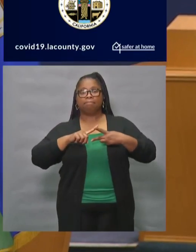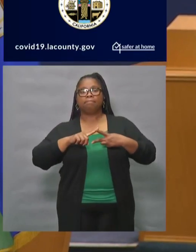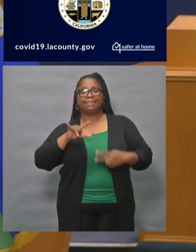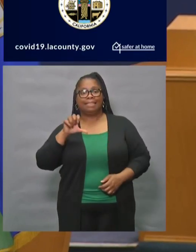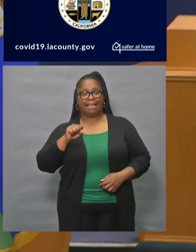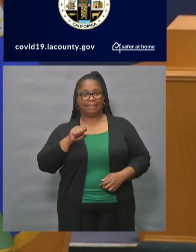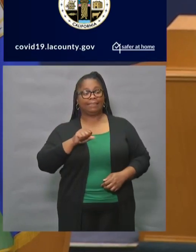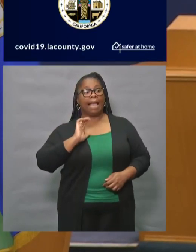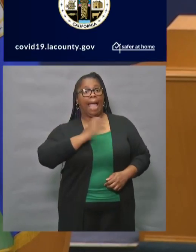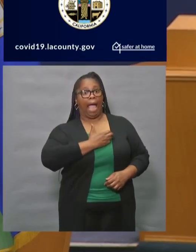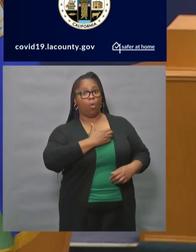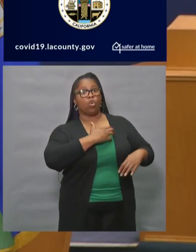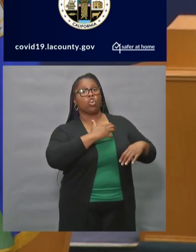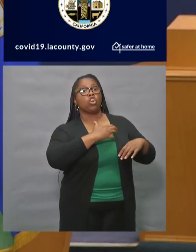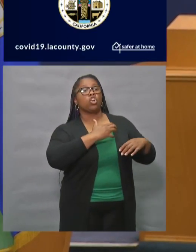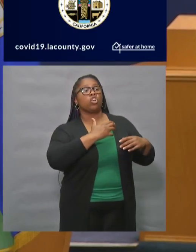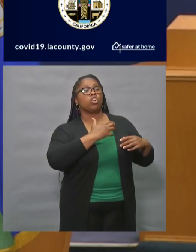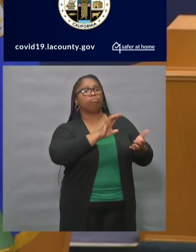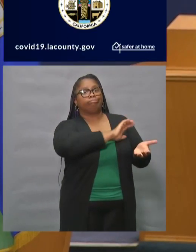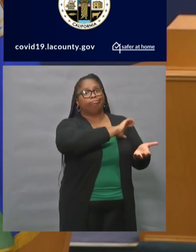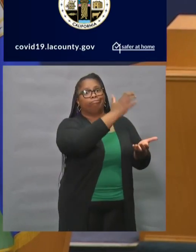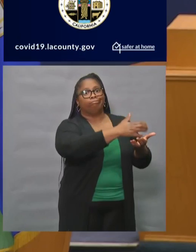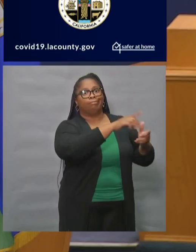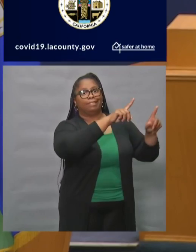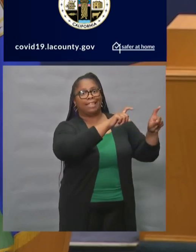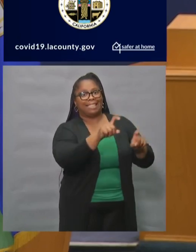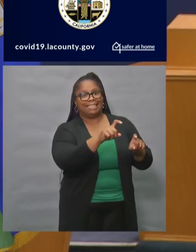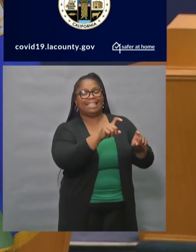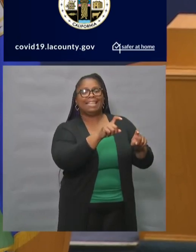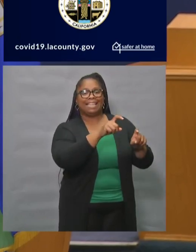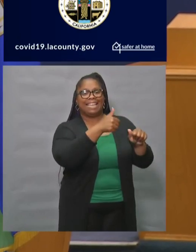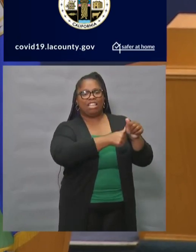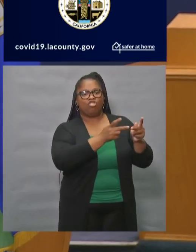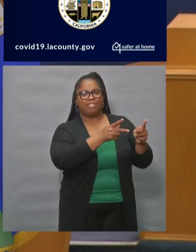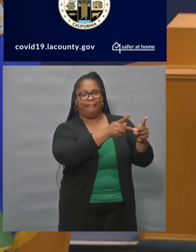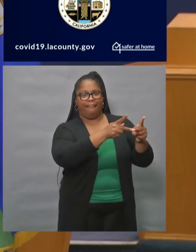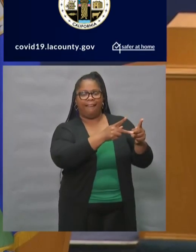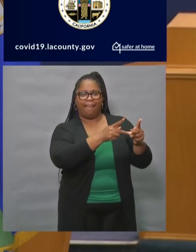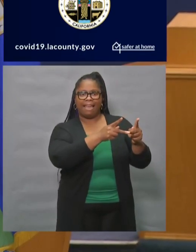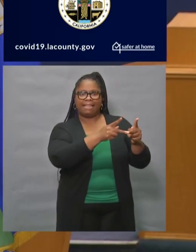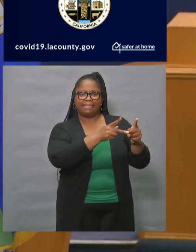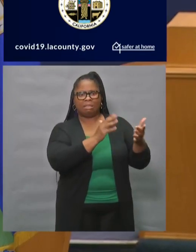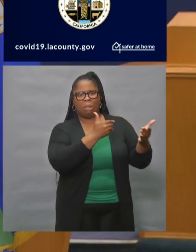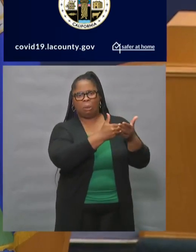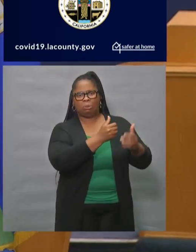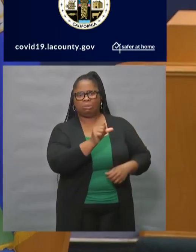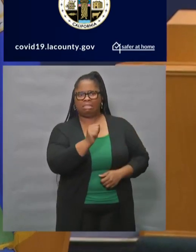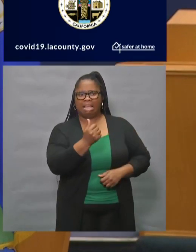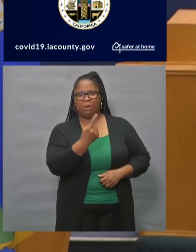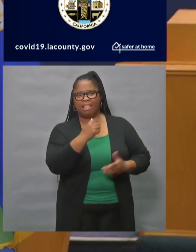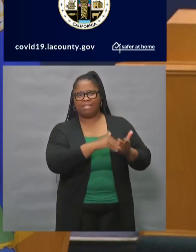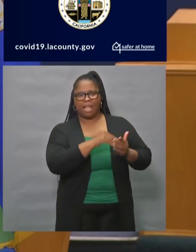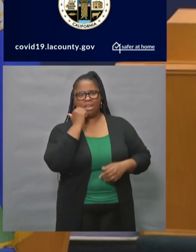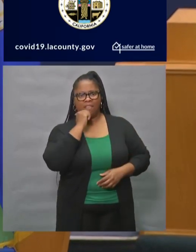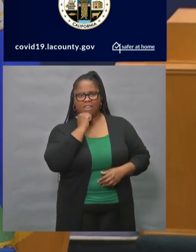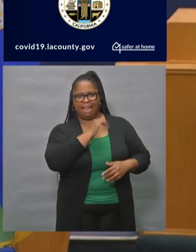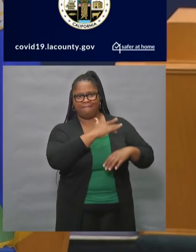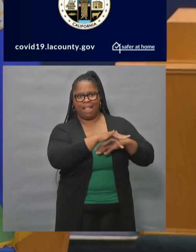for testing as measured through all of the different sites where patients can get access is on the order of 10 or 11,000 a day.